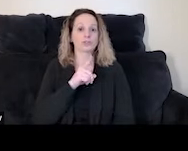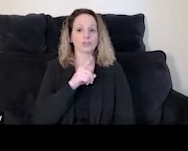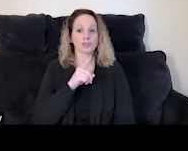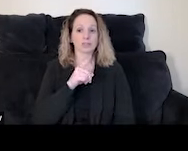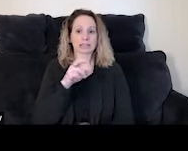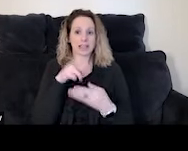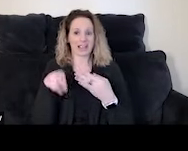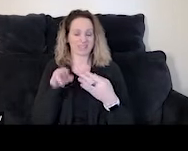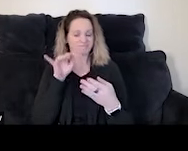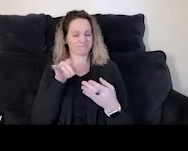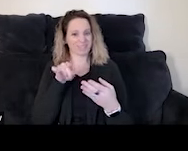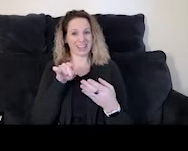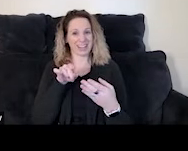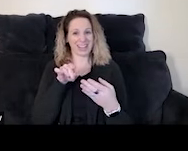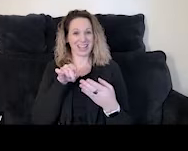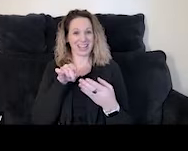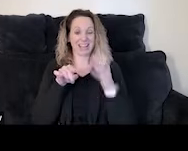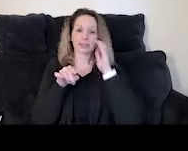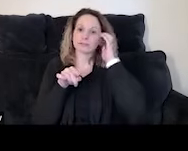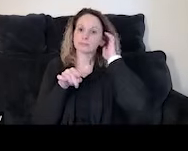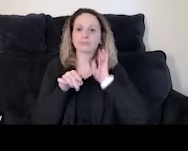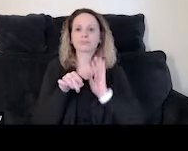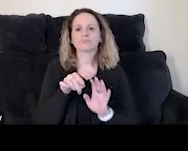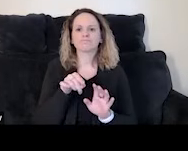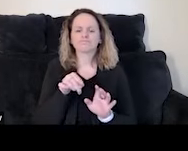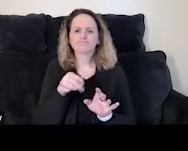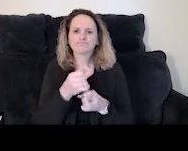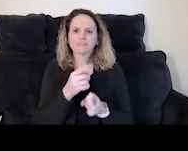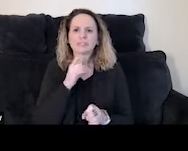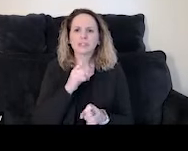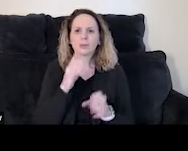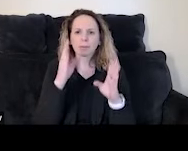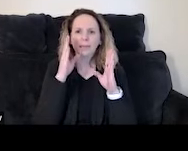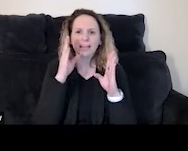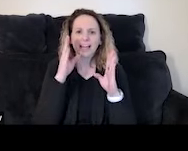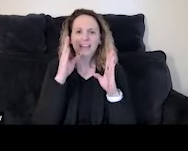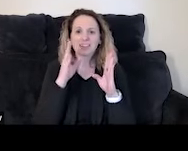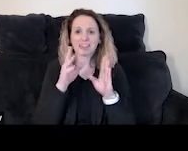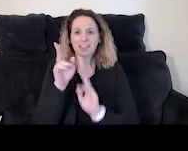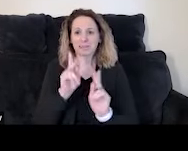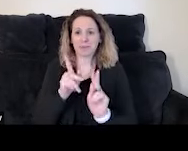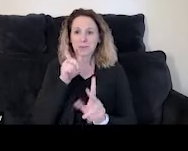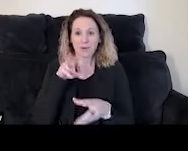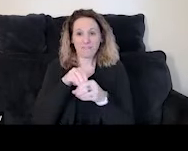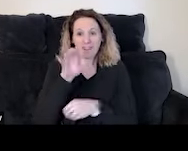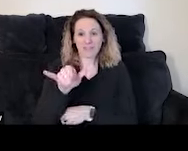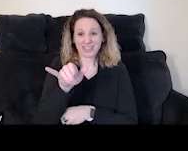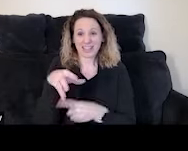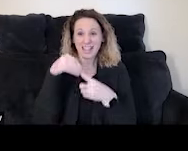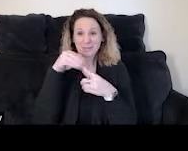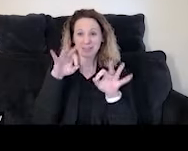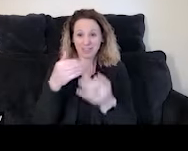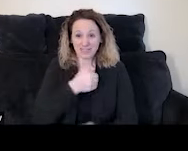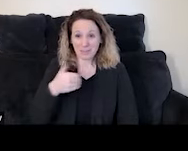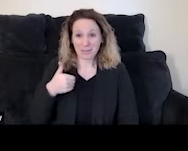our outcomes, and particularly, as Director Chris said, is listening to our stakeholders. And that is especially the family members